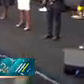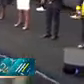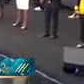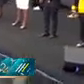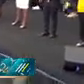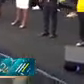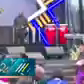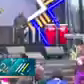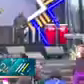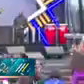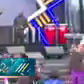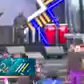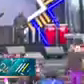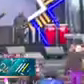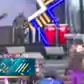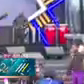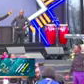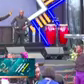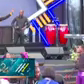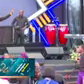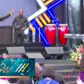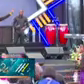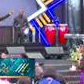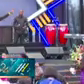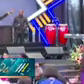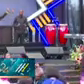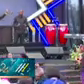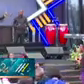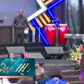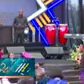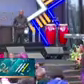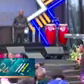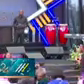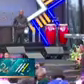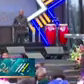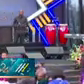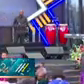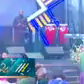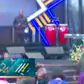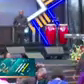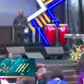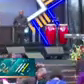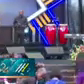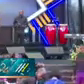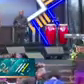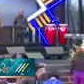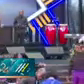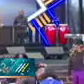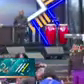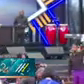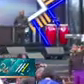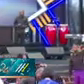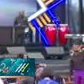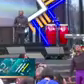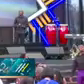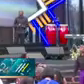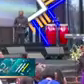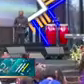are the most high God you are the one we